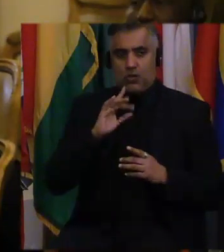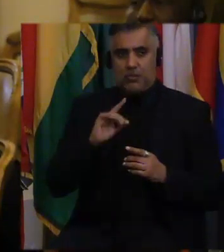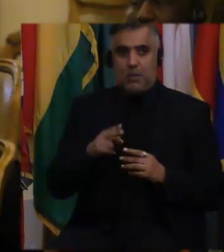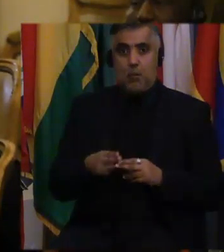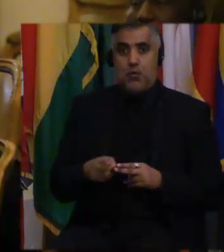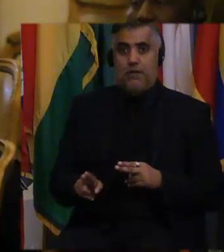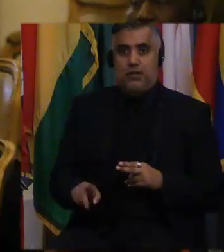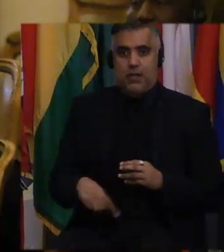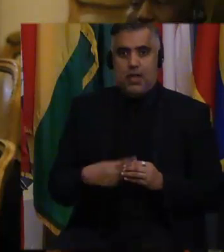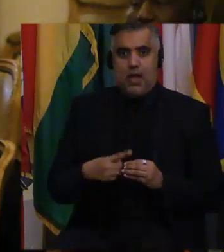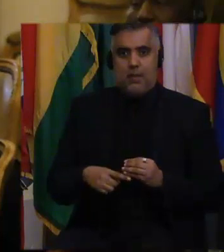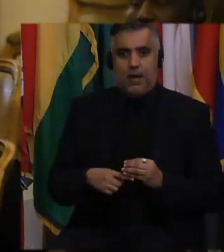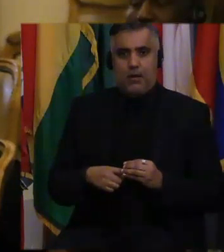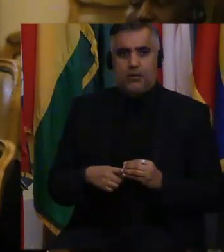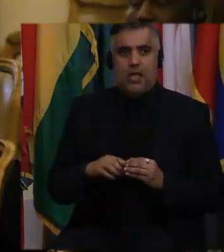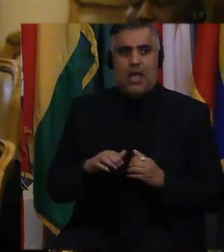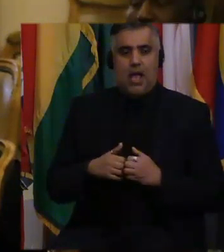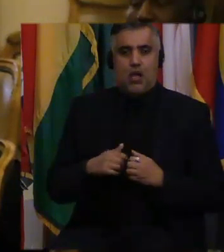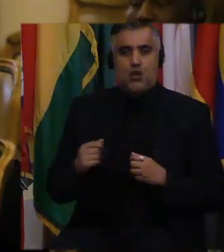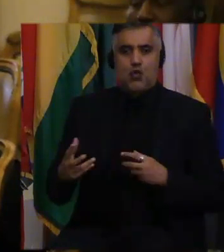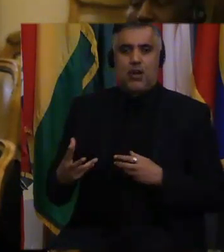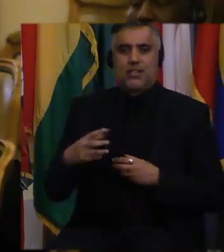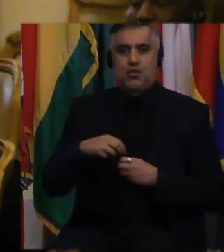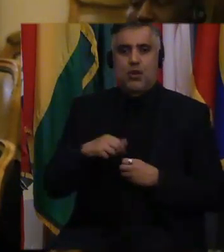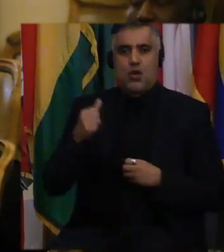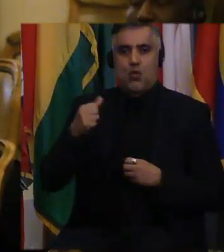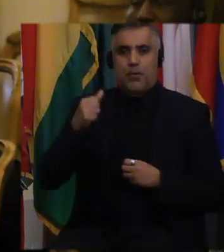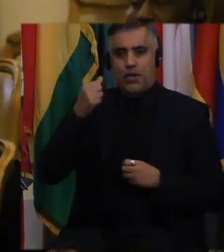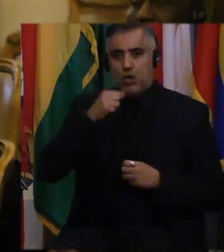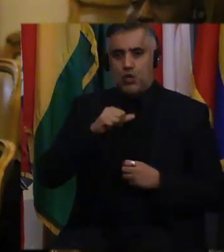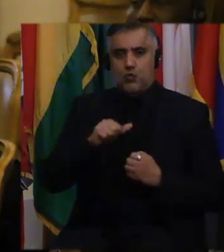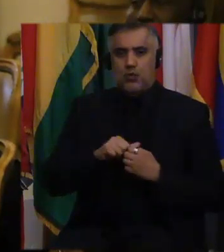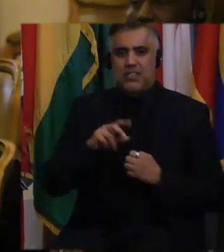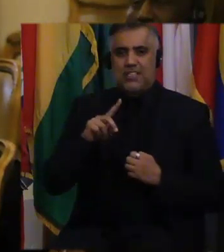briefly about how you're integrating women and girls